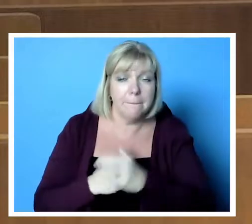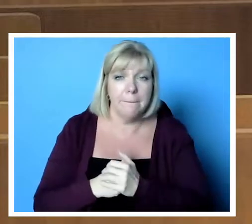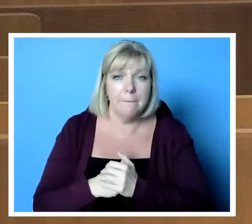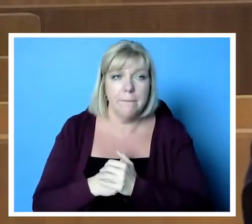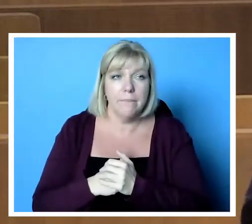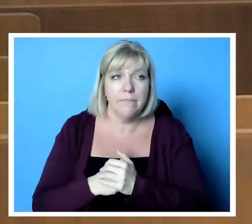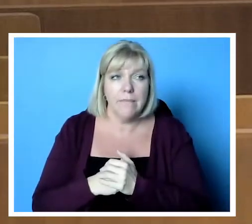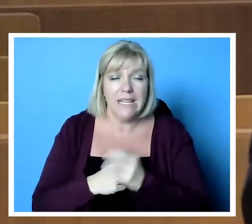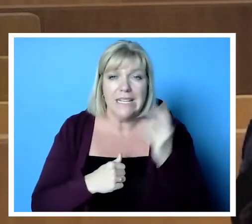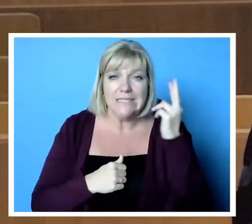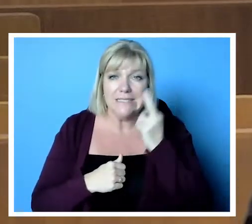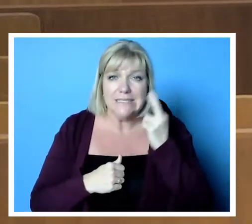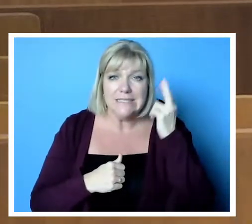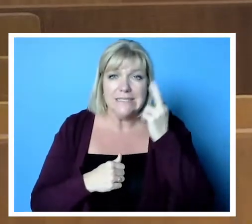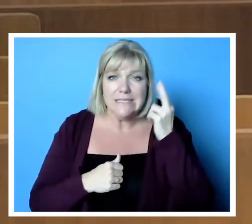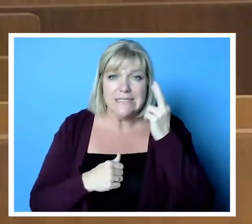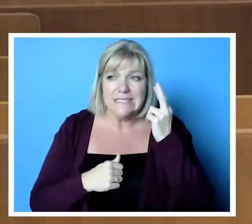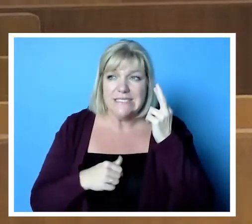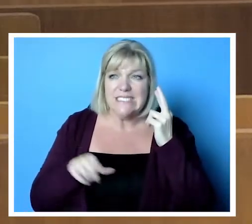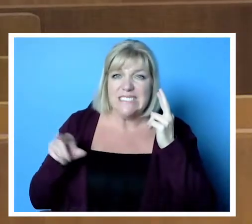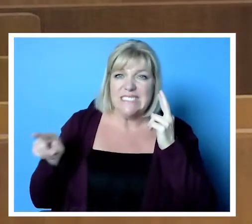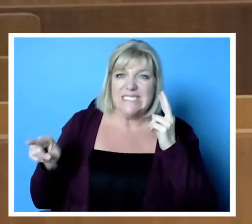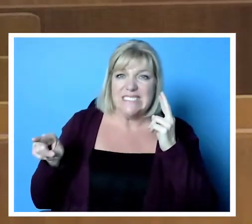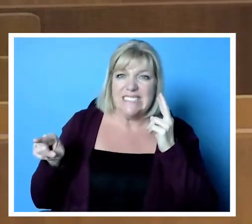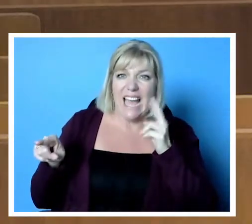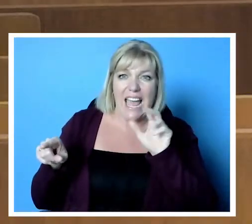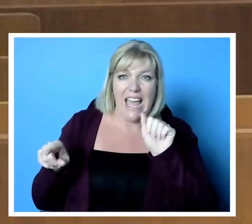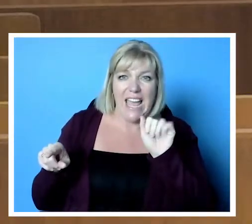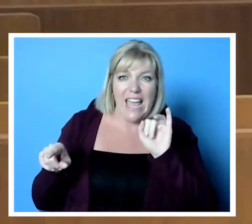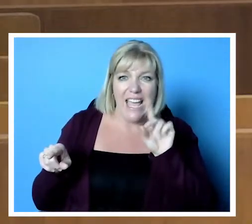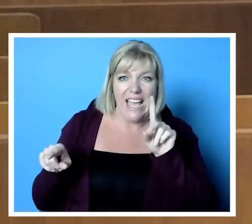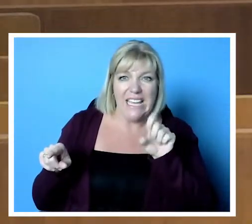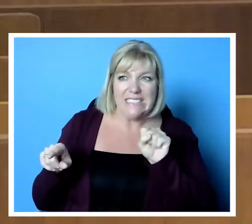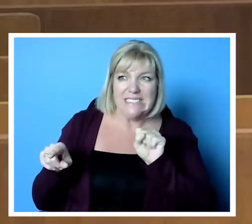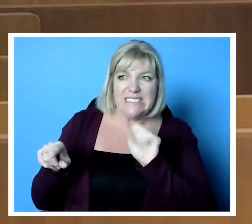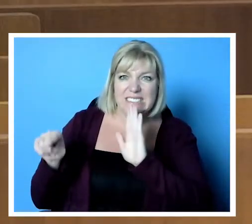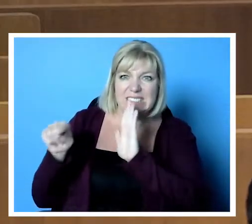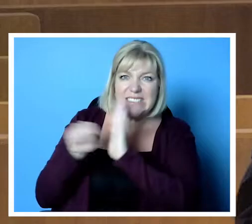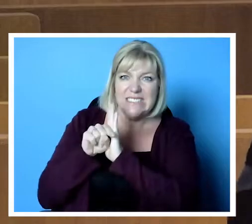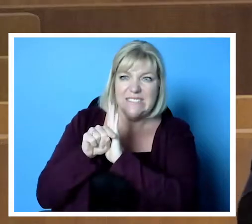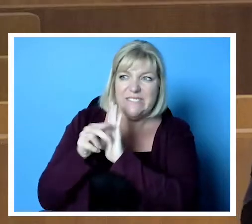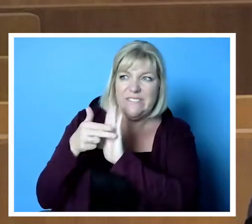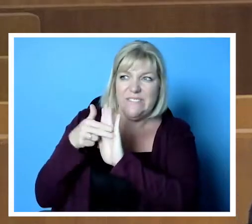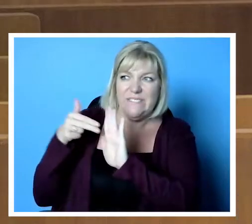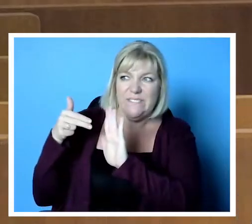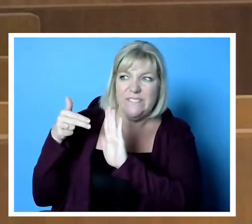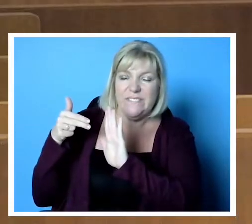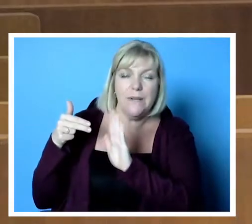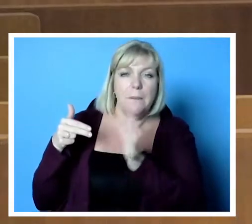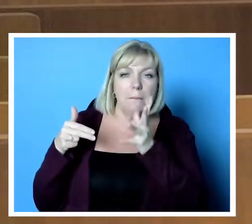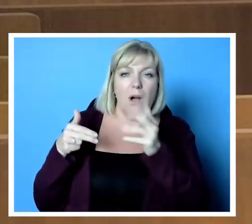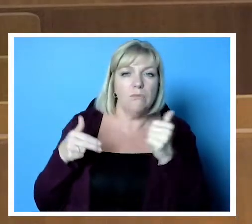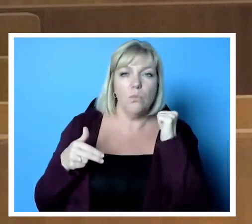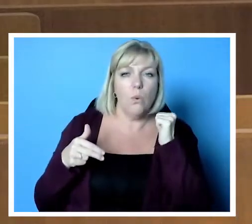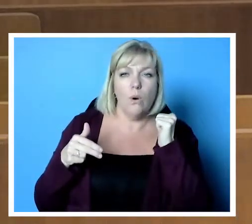she discovers that due to the stigma of the AIDS virus, his mother is refusing to come and see